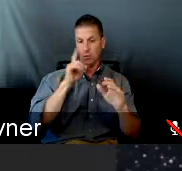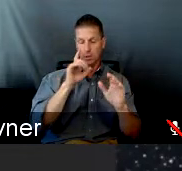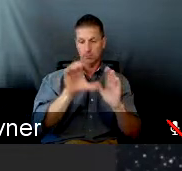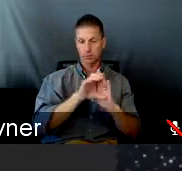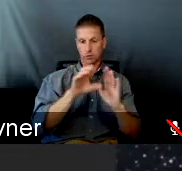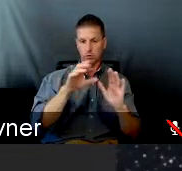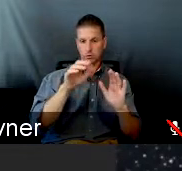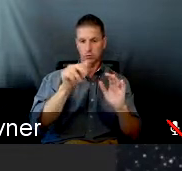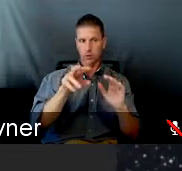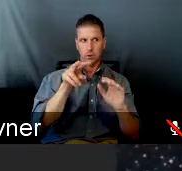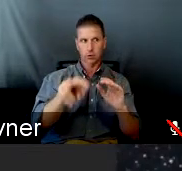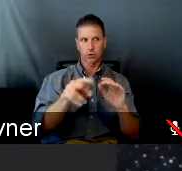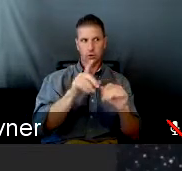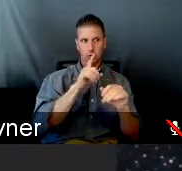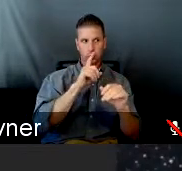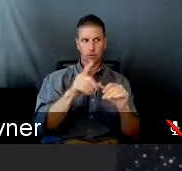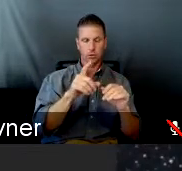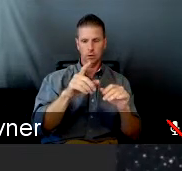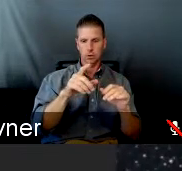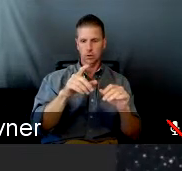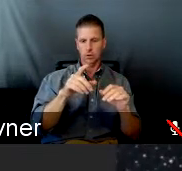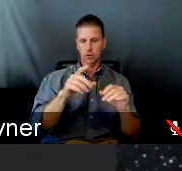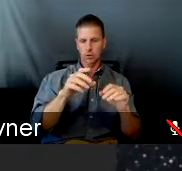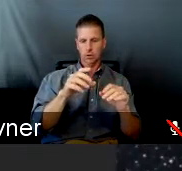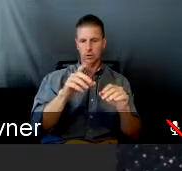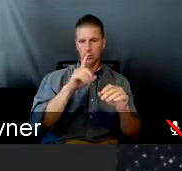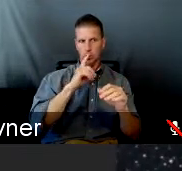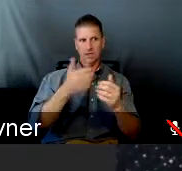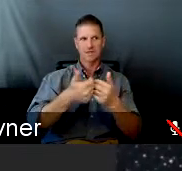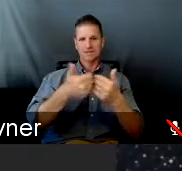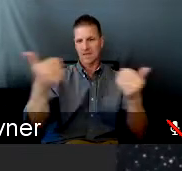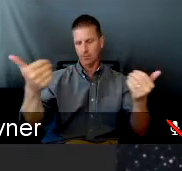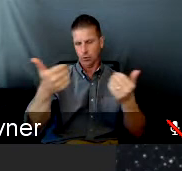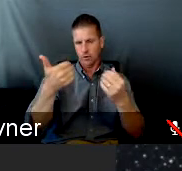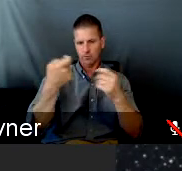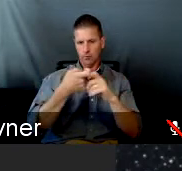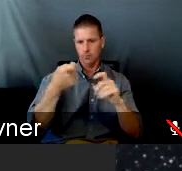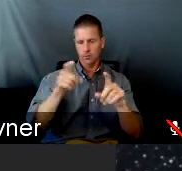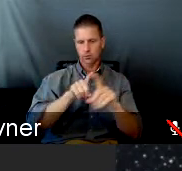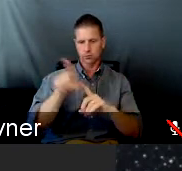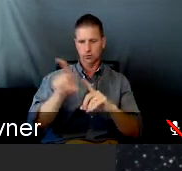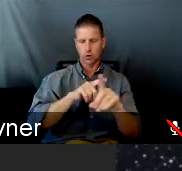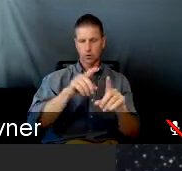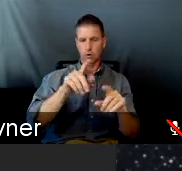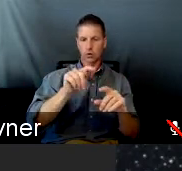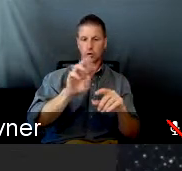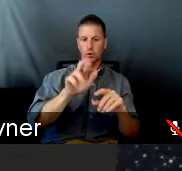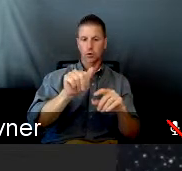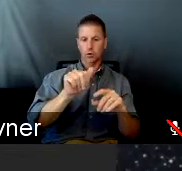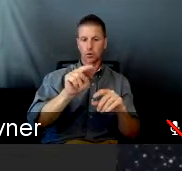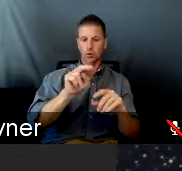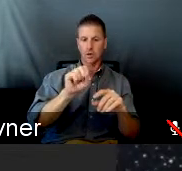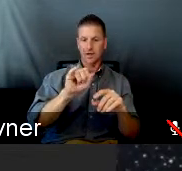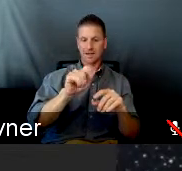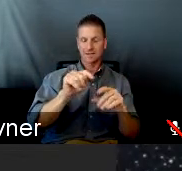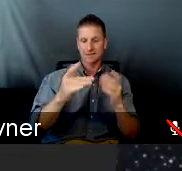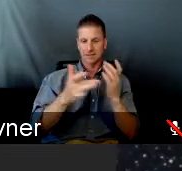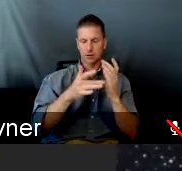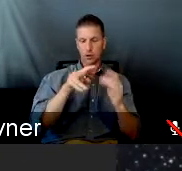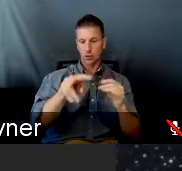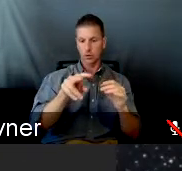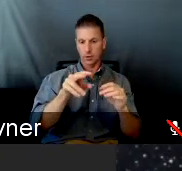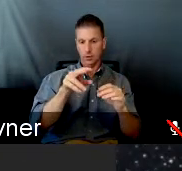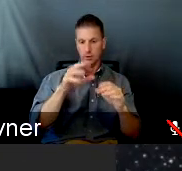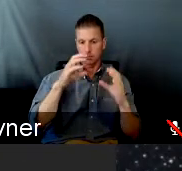at things that are really widely separated away from their stars. So the transit technique typically looks at planets that are really,